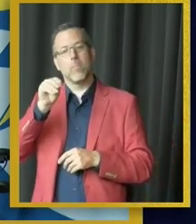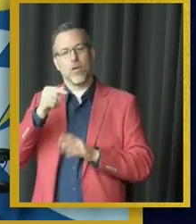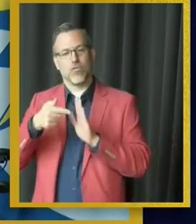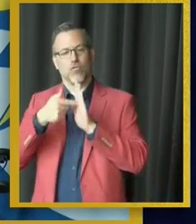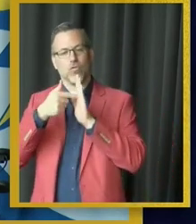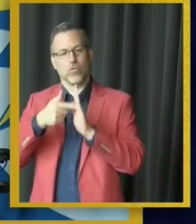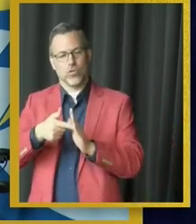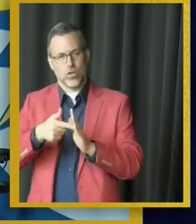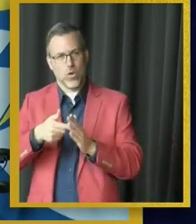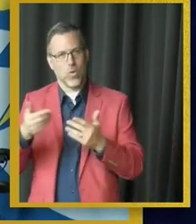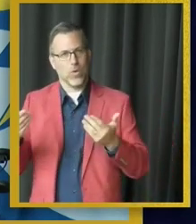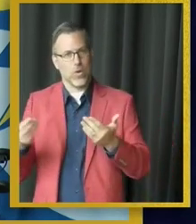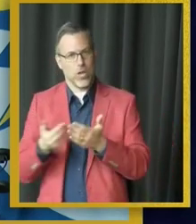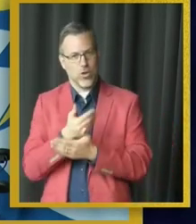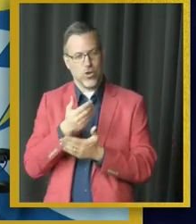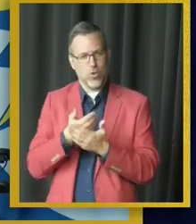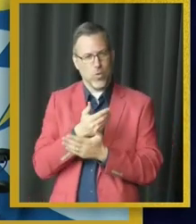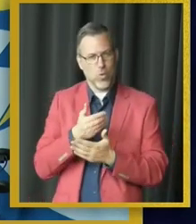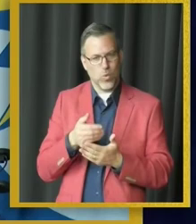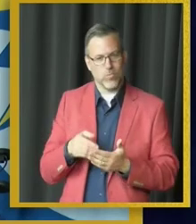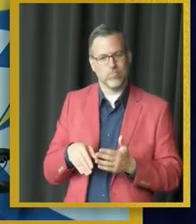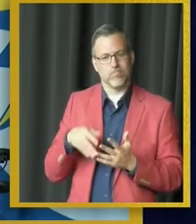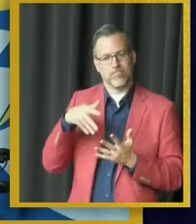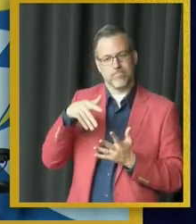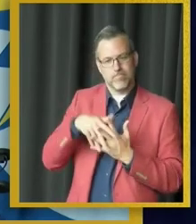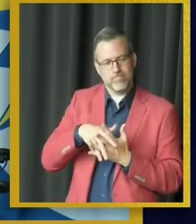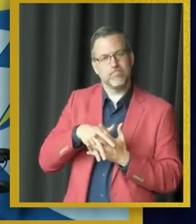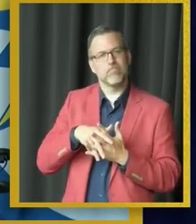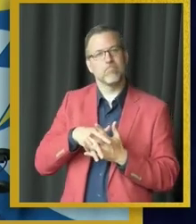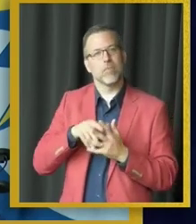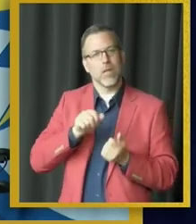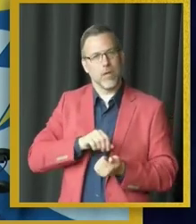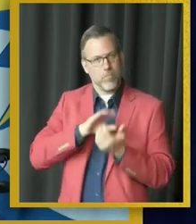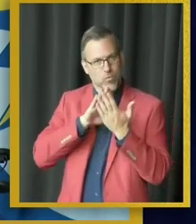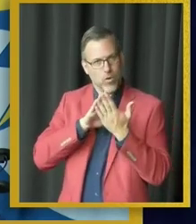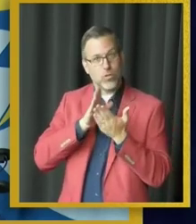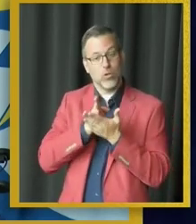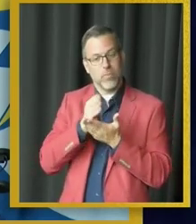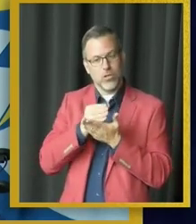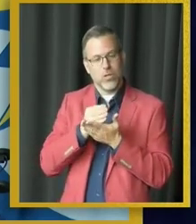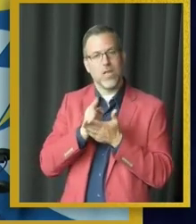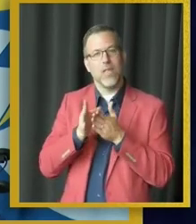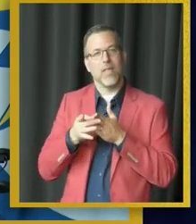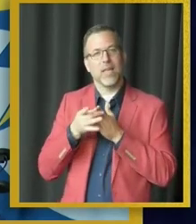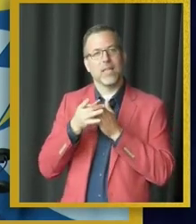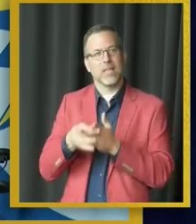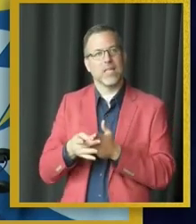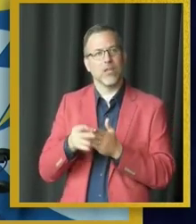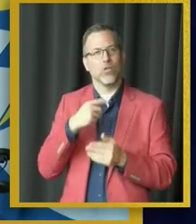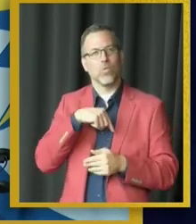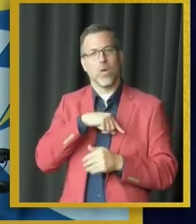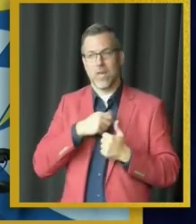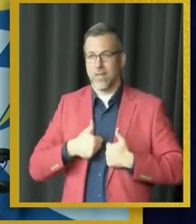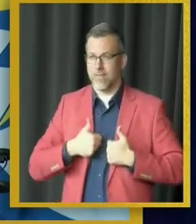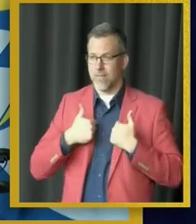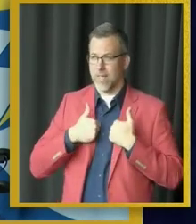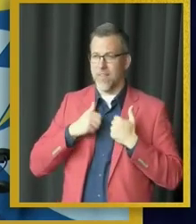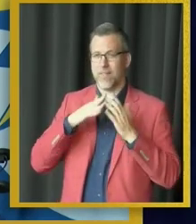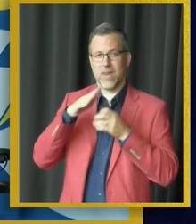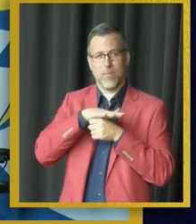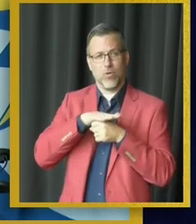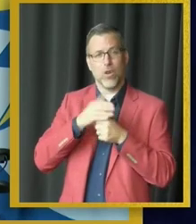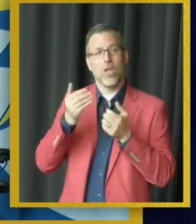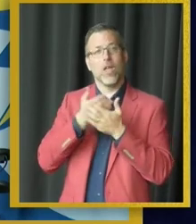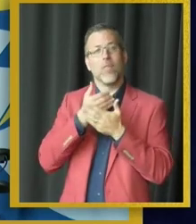a revolutionary grassroots approach to budgeting that can lead to quality of life improvements in our neighborhoods. For example, the new